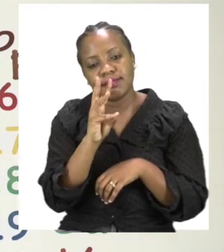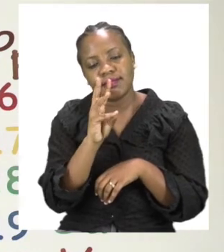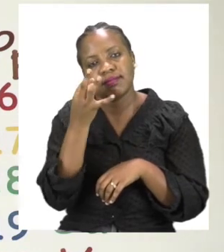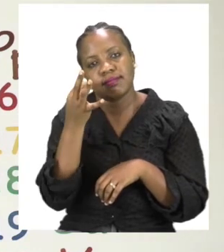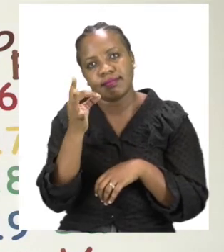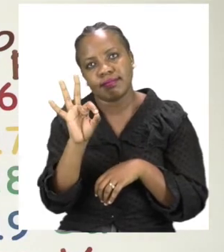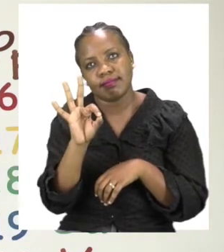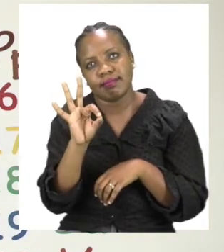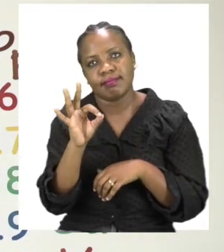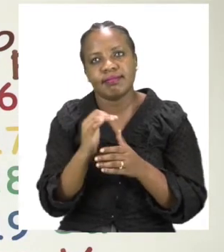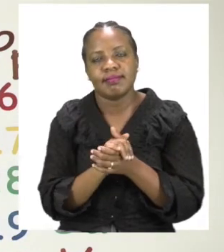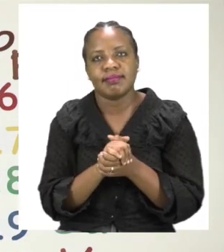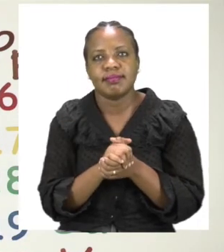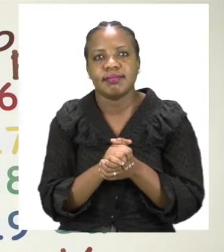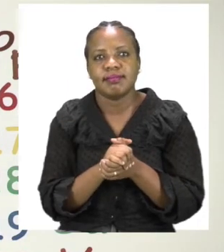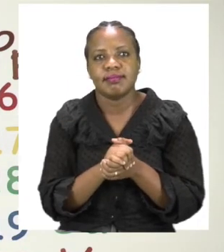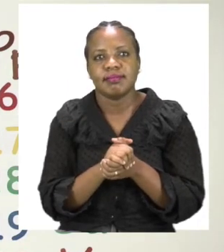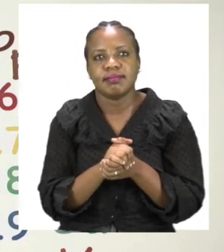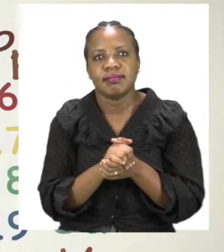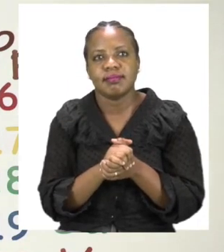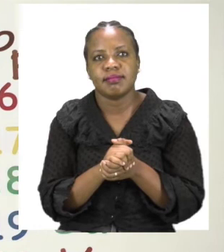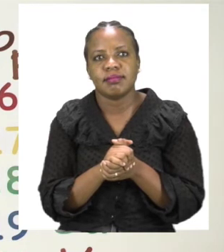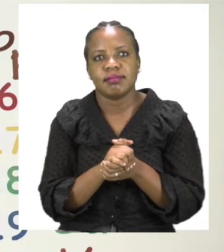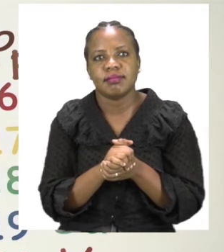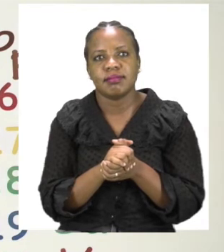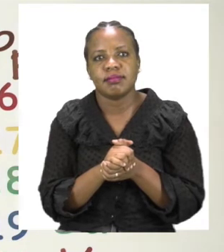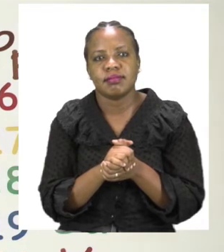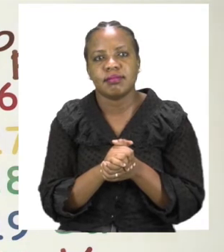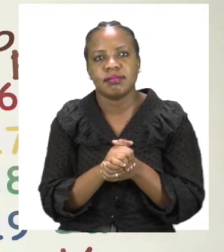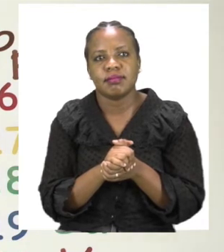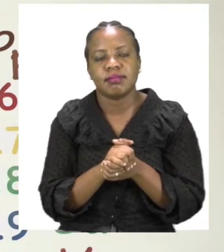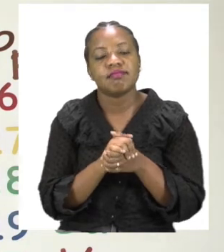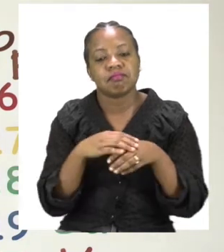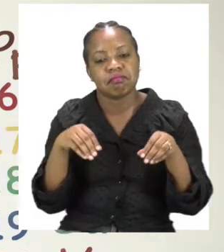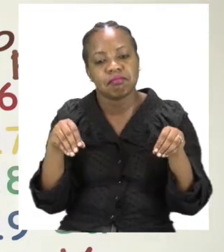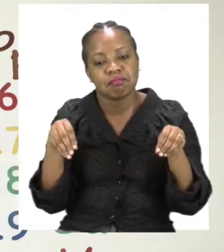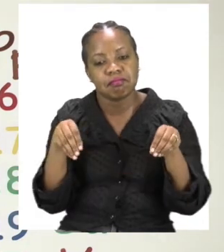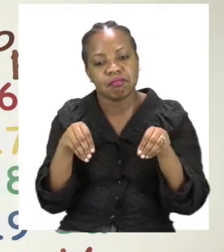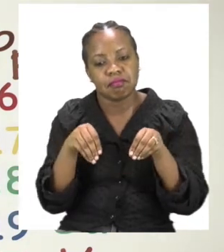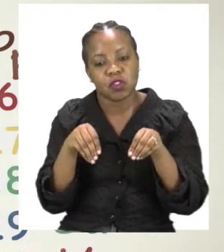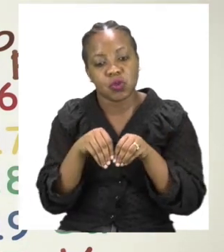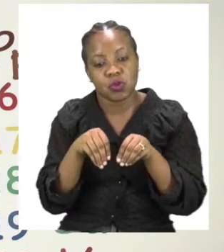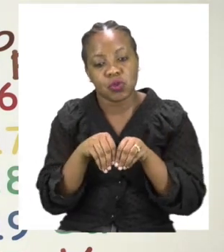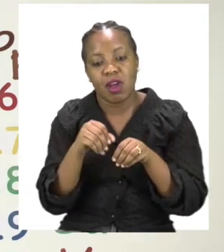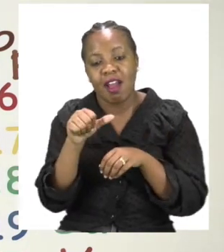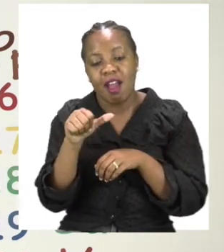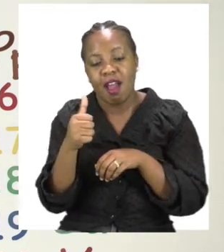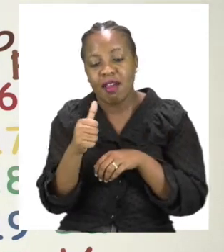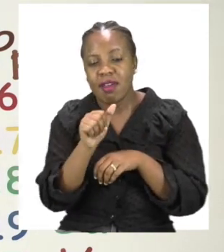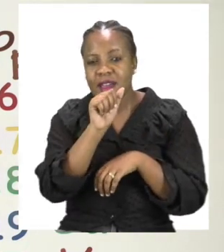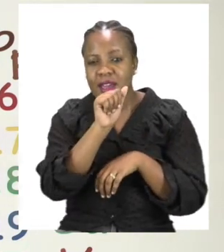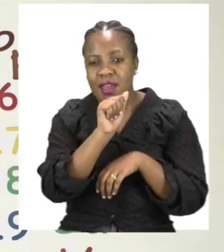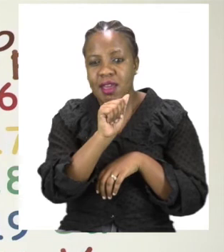169. So you are going to do the 4 sums by yourself. Actually, the 3 sums, because we did this one